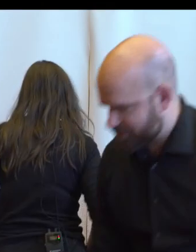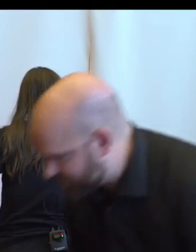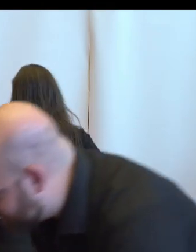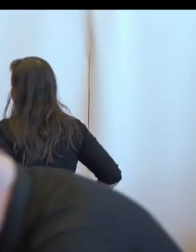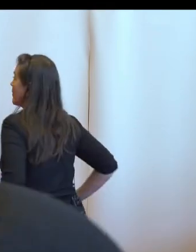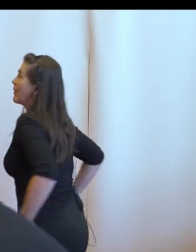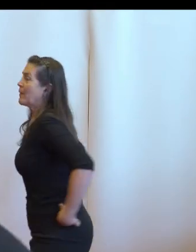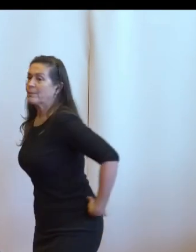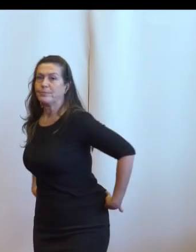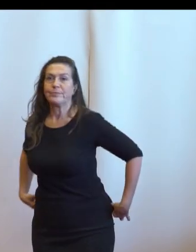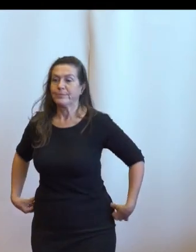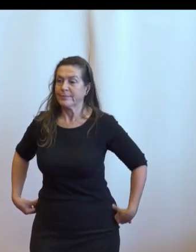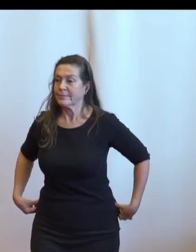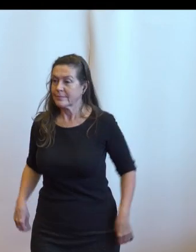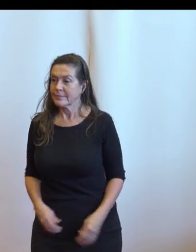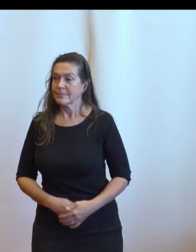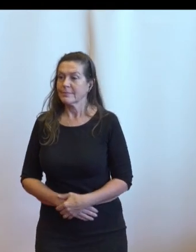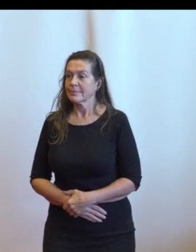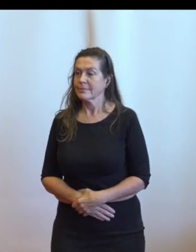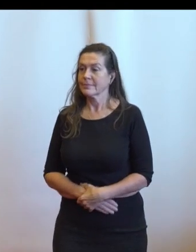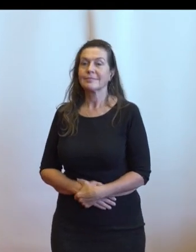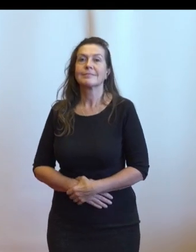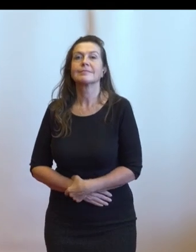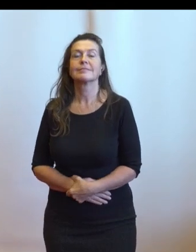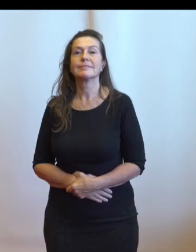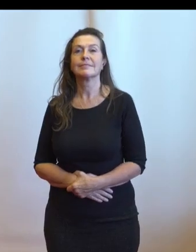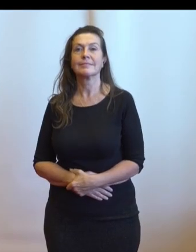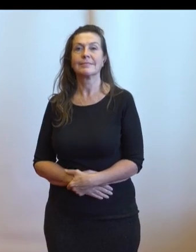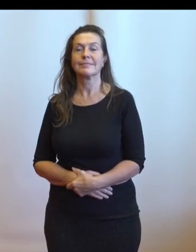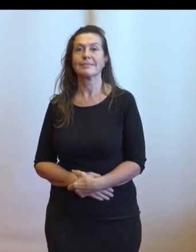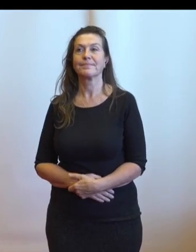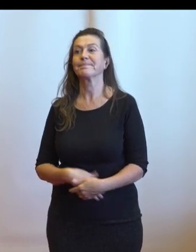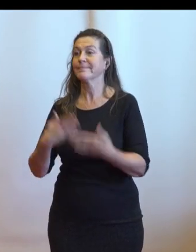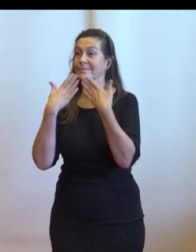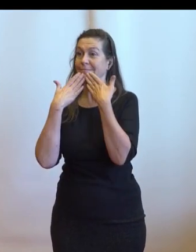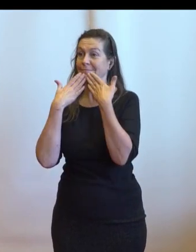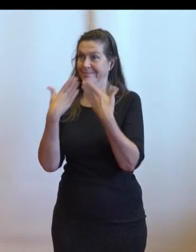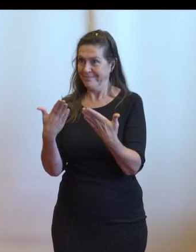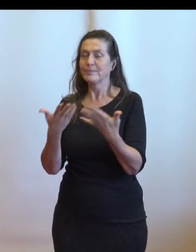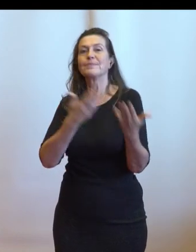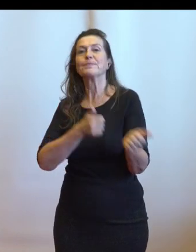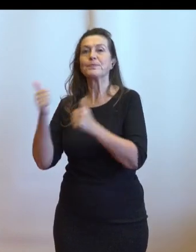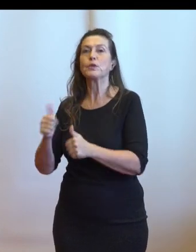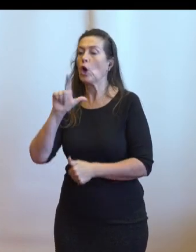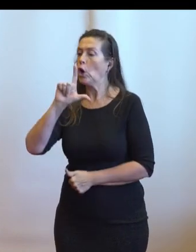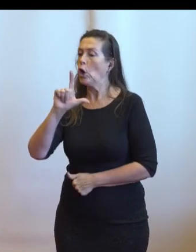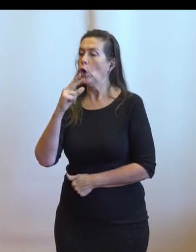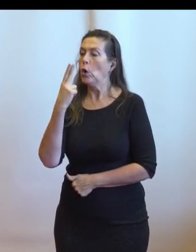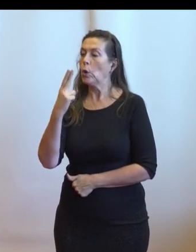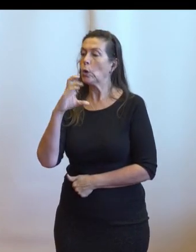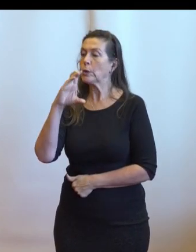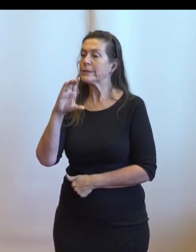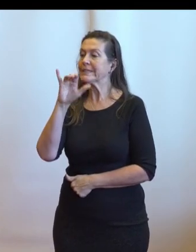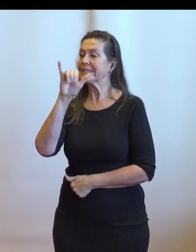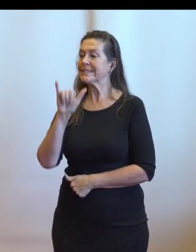I'm sure there are going to be some questions on that as well. So let's move to Lucy Ruck, who's the Technology Taskforce Manager at the